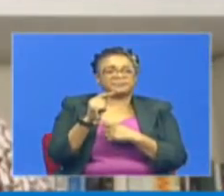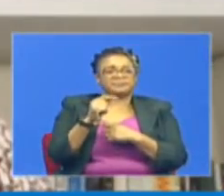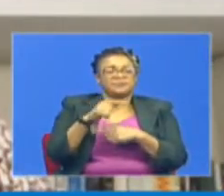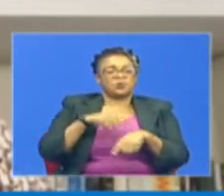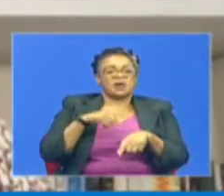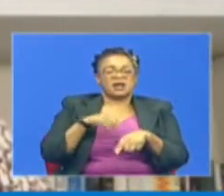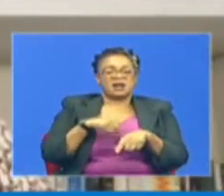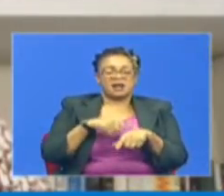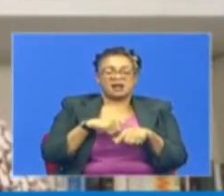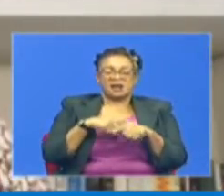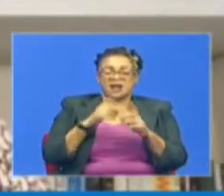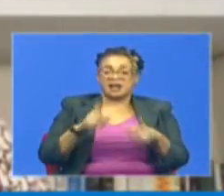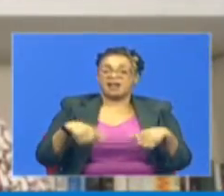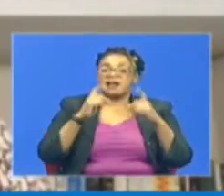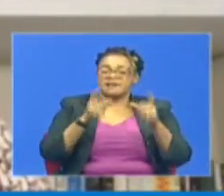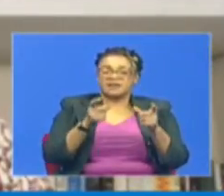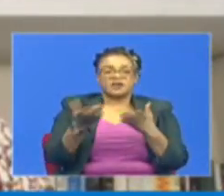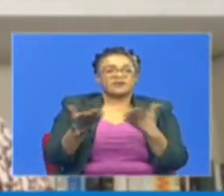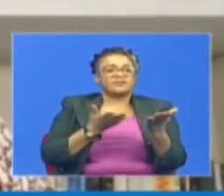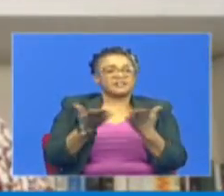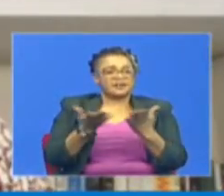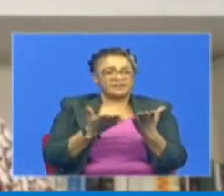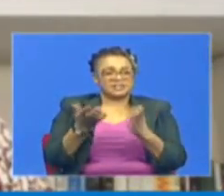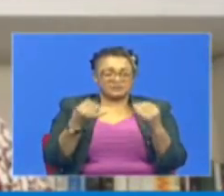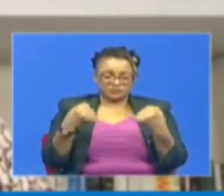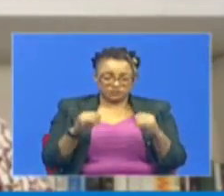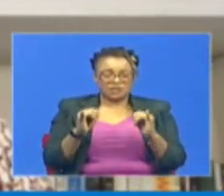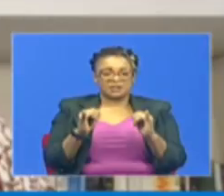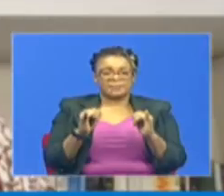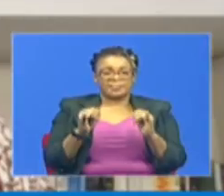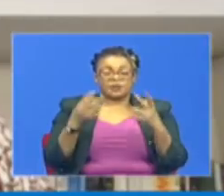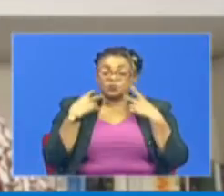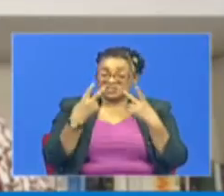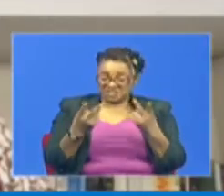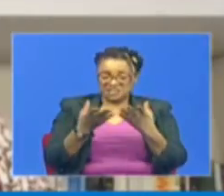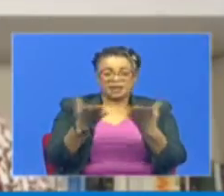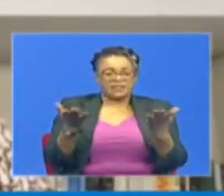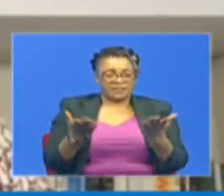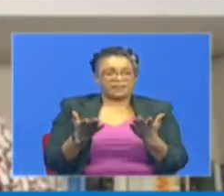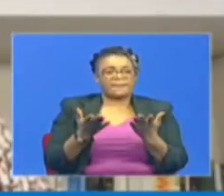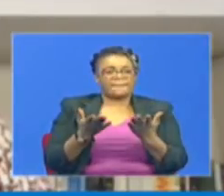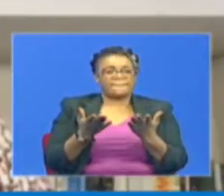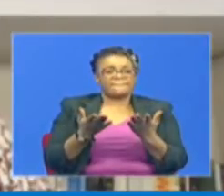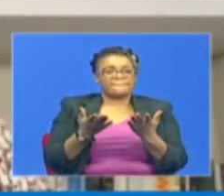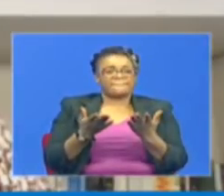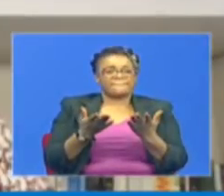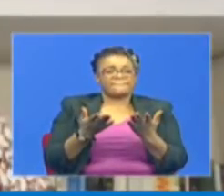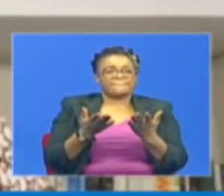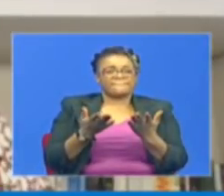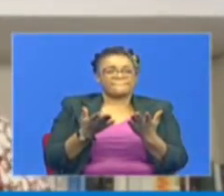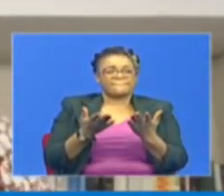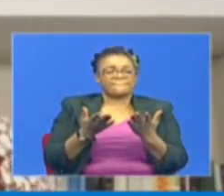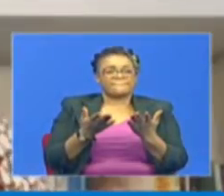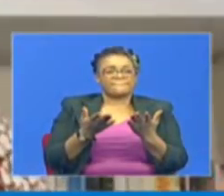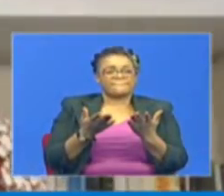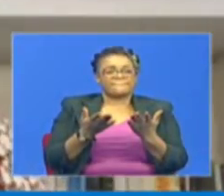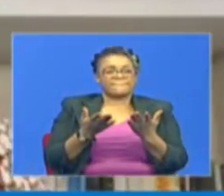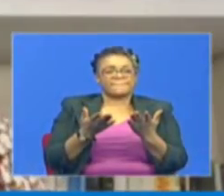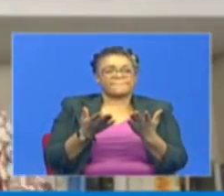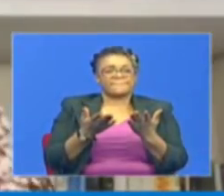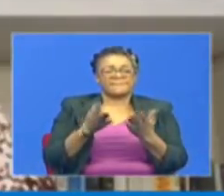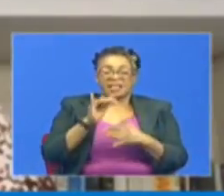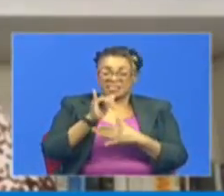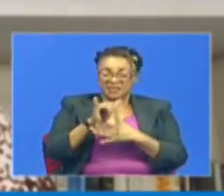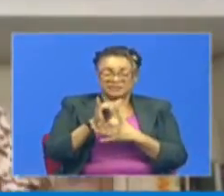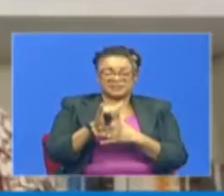services, have readjusted themselves, and we see them thriving in this regard. So it's been a mixed bag.